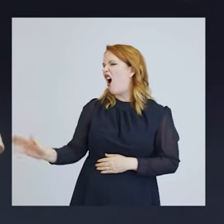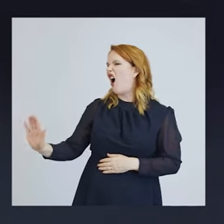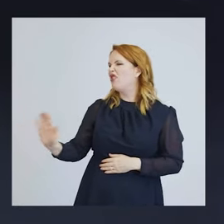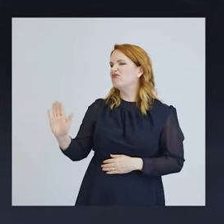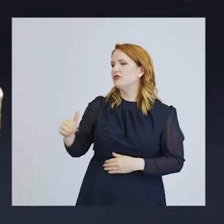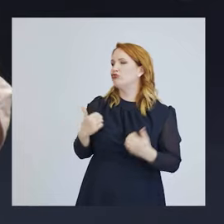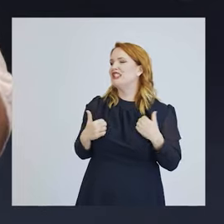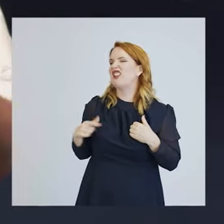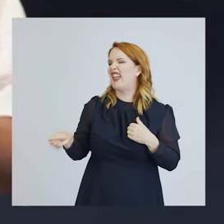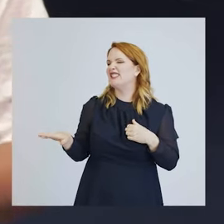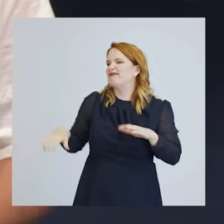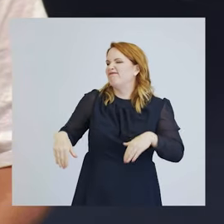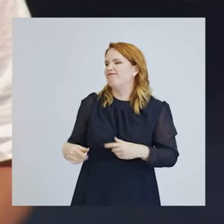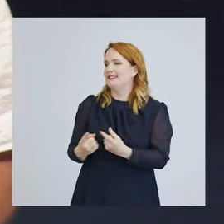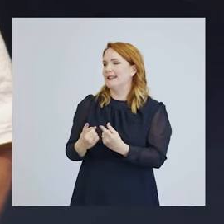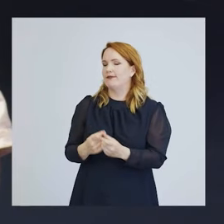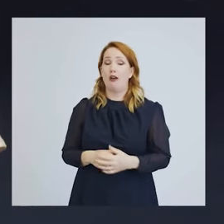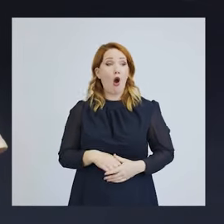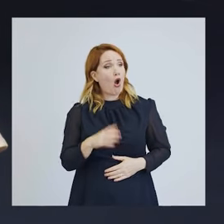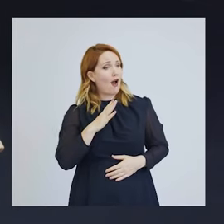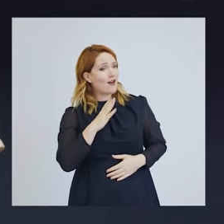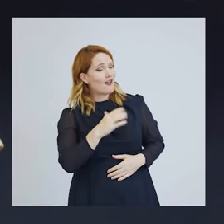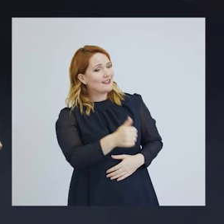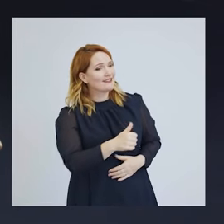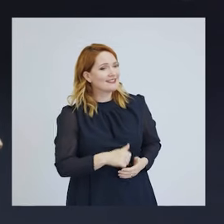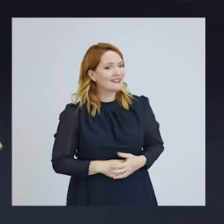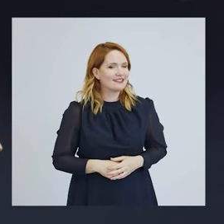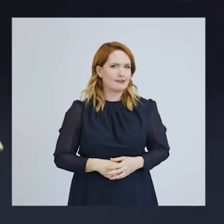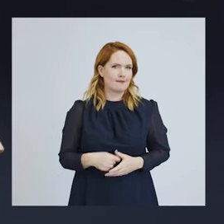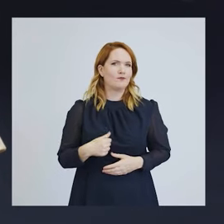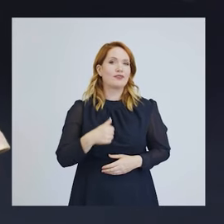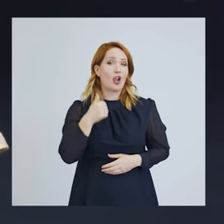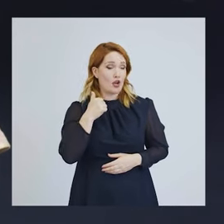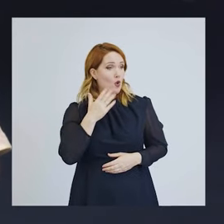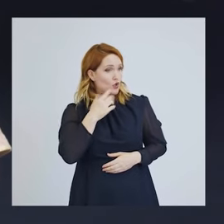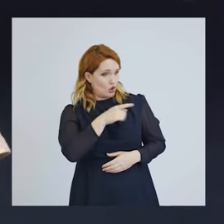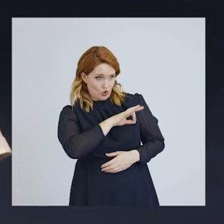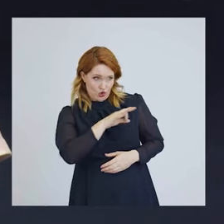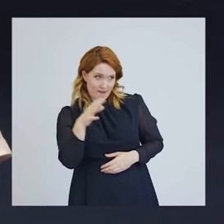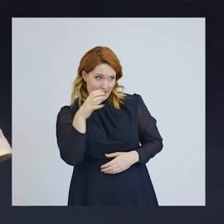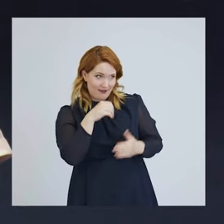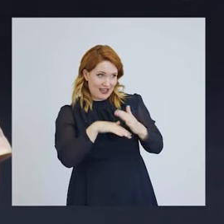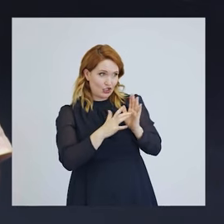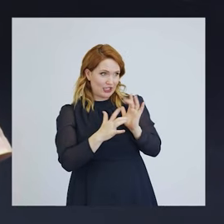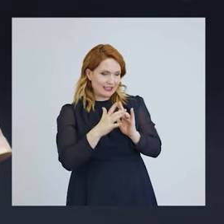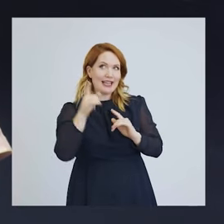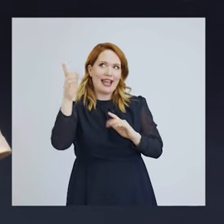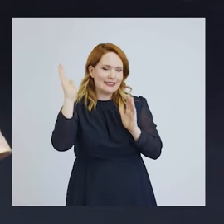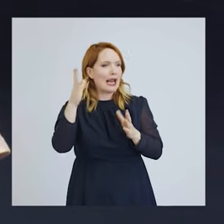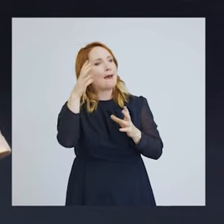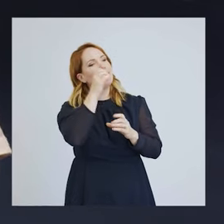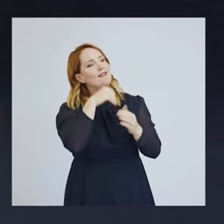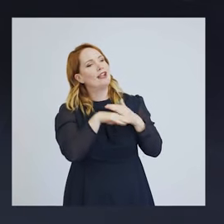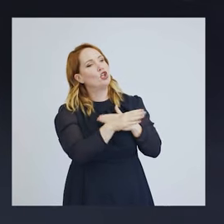And then I just said to him, "Is it okay if I pray for you?" And he said, "Oh no, I'm not really into that kind of stuff." And I said, that's fine, that's fine. I